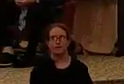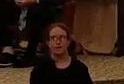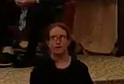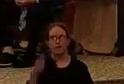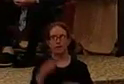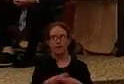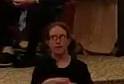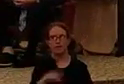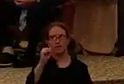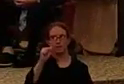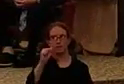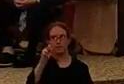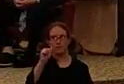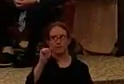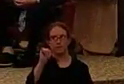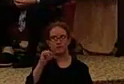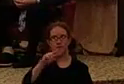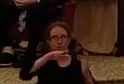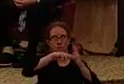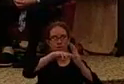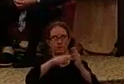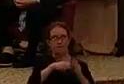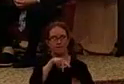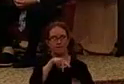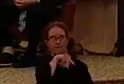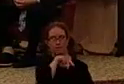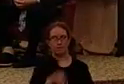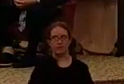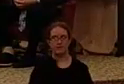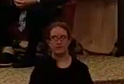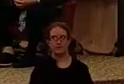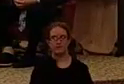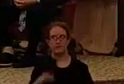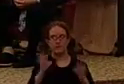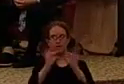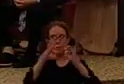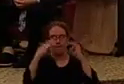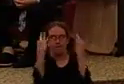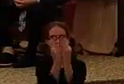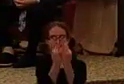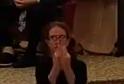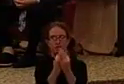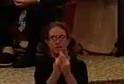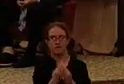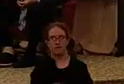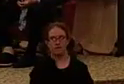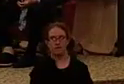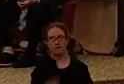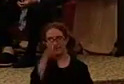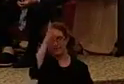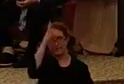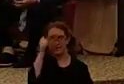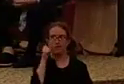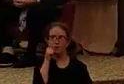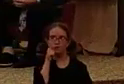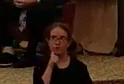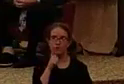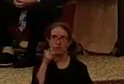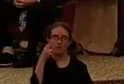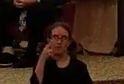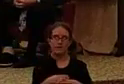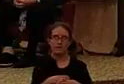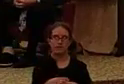her name, Sarai, meant princess of the family. I'm sure that was daddy's little girl when he